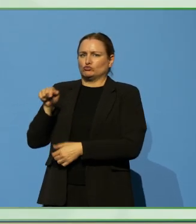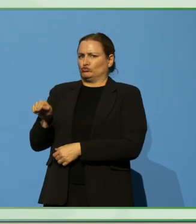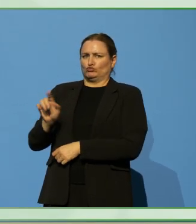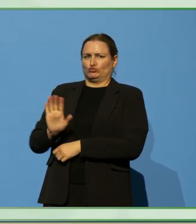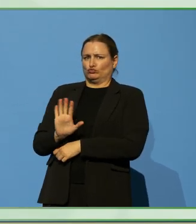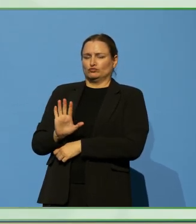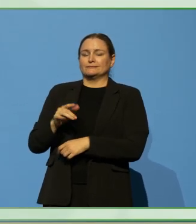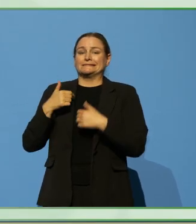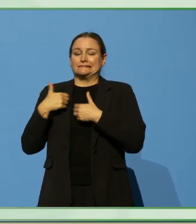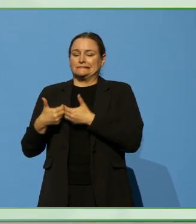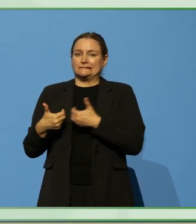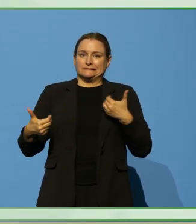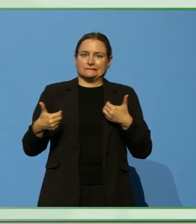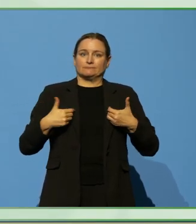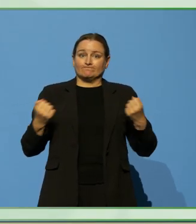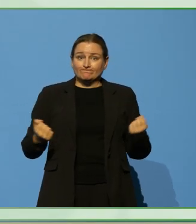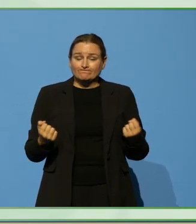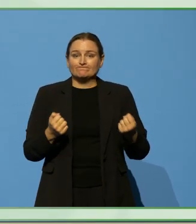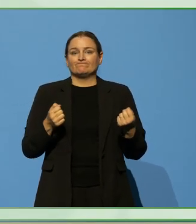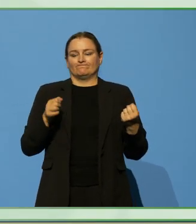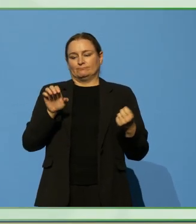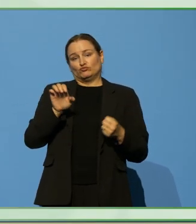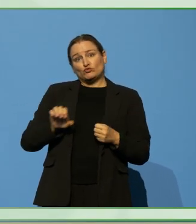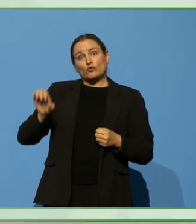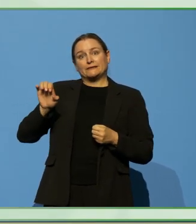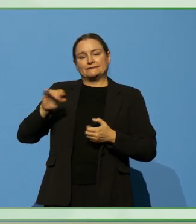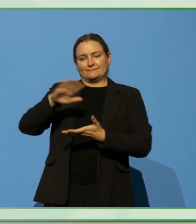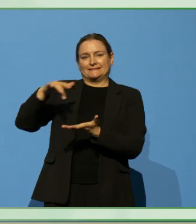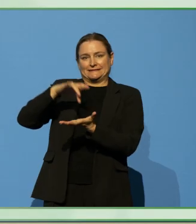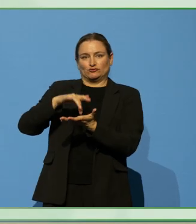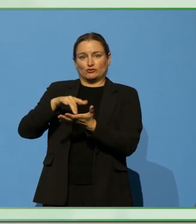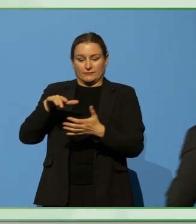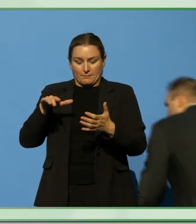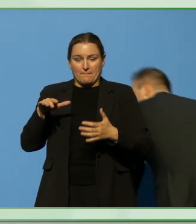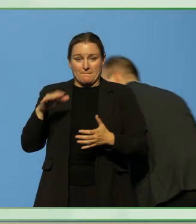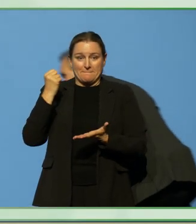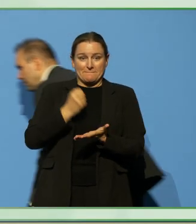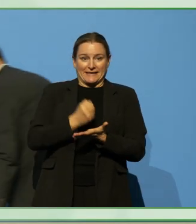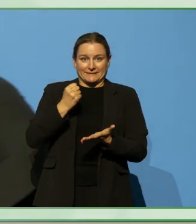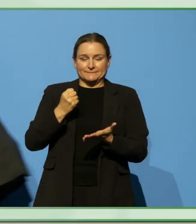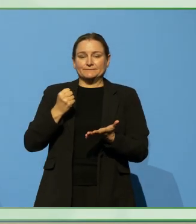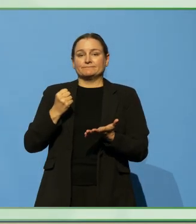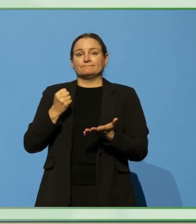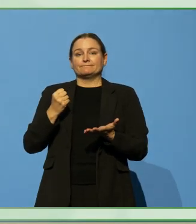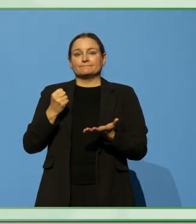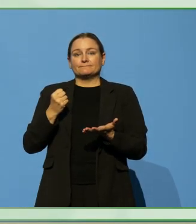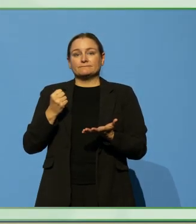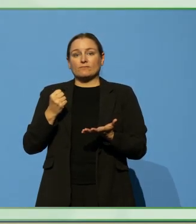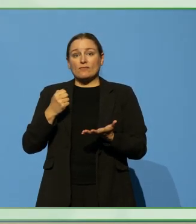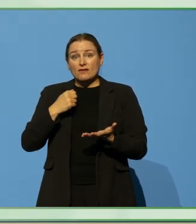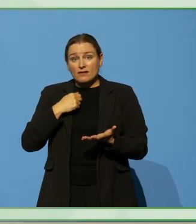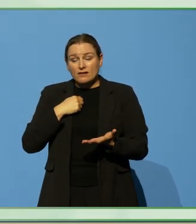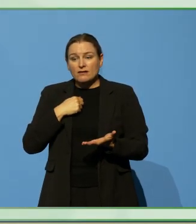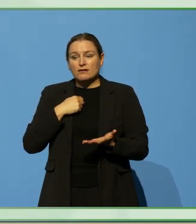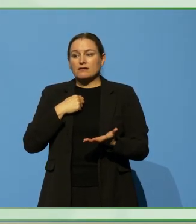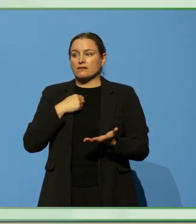development that we are doing together, the European Central Bank, supported by all the national central banks, but also really with